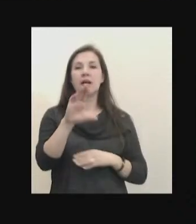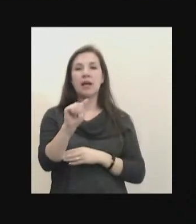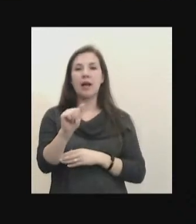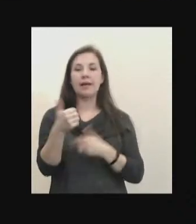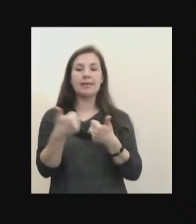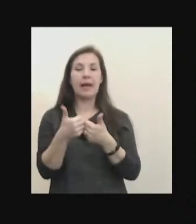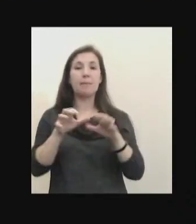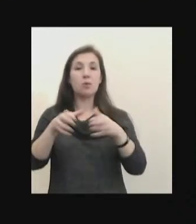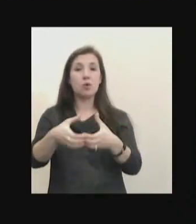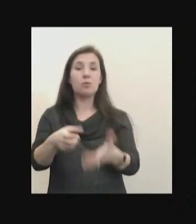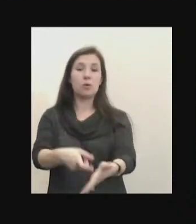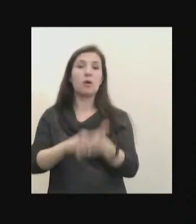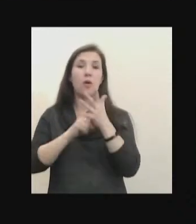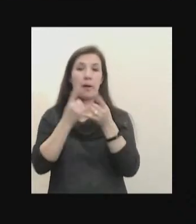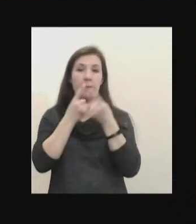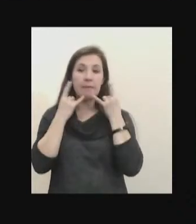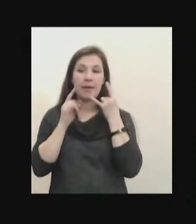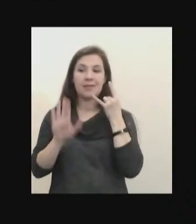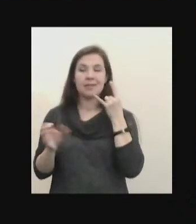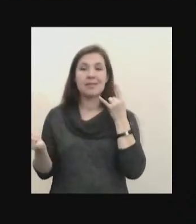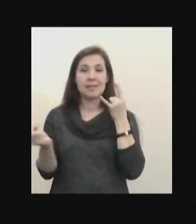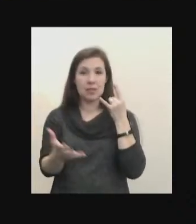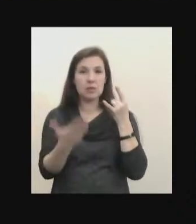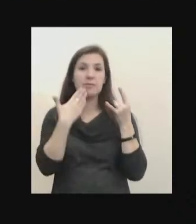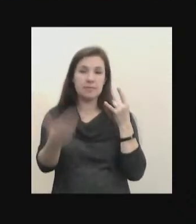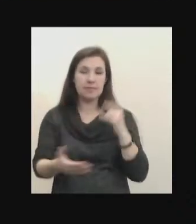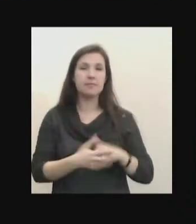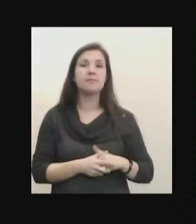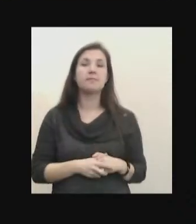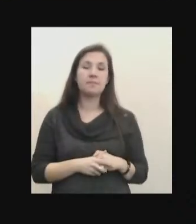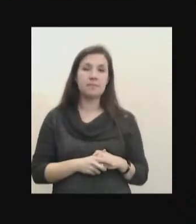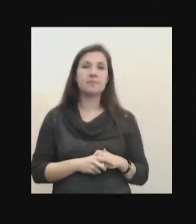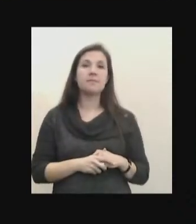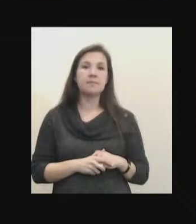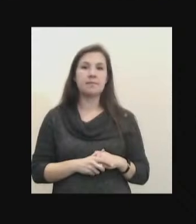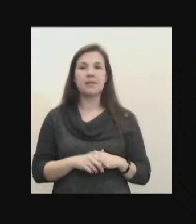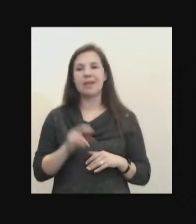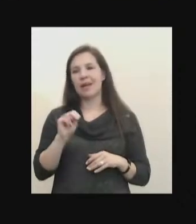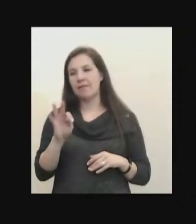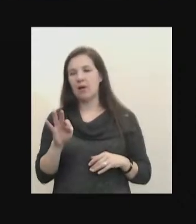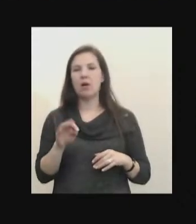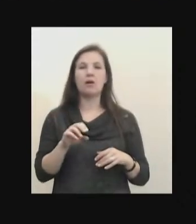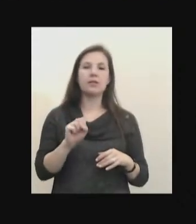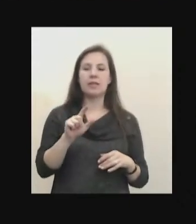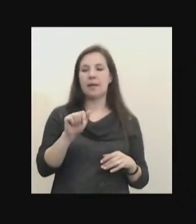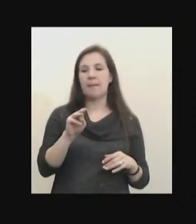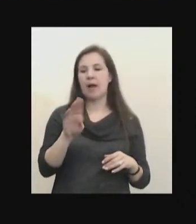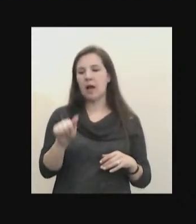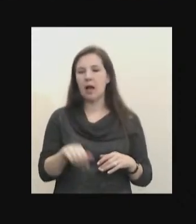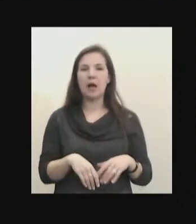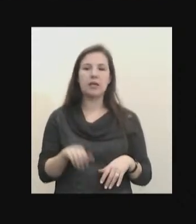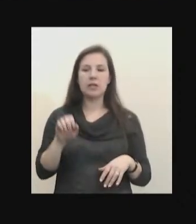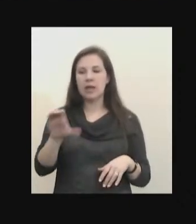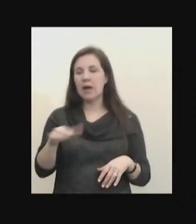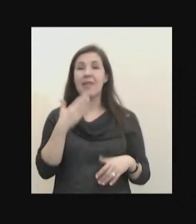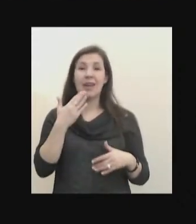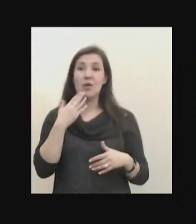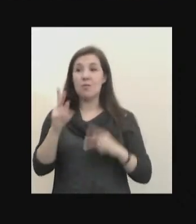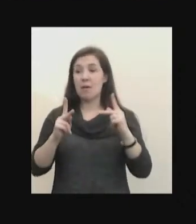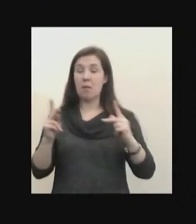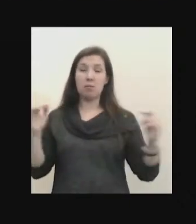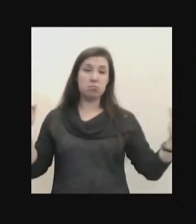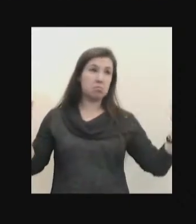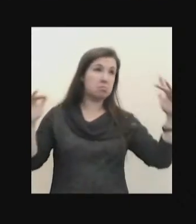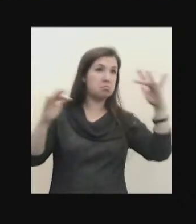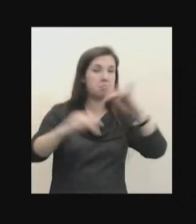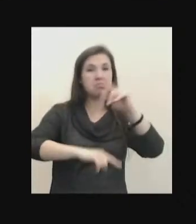requiring masks at each of their casinos in Western New York and Erie County, Niagara Falls, and Salamanca. It's the right thing to do. You've got people coming from all over the place going to